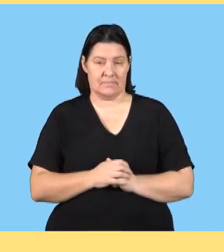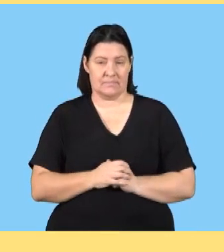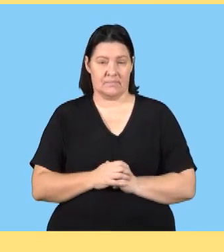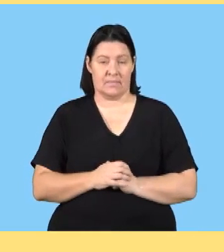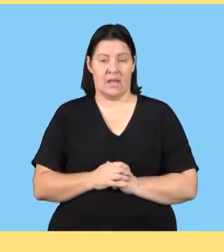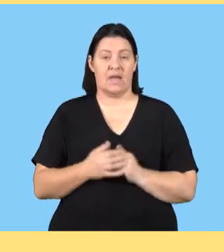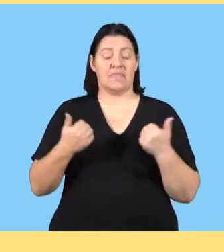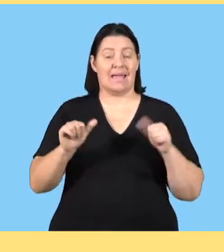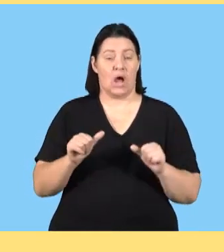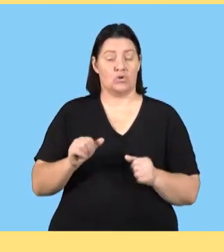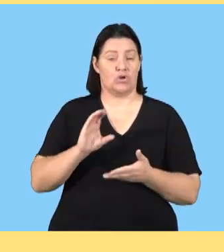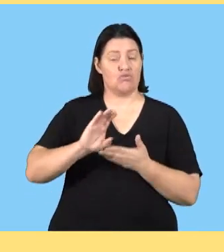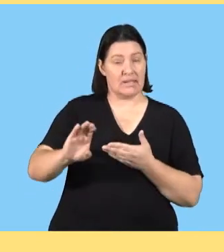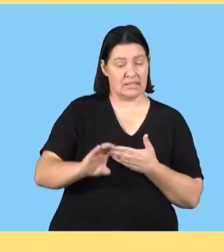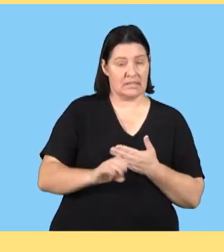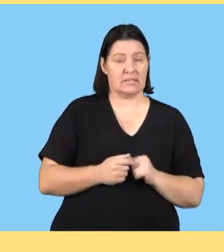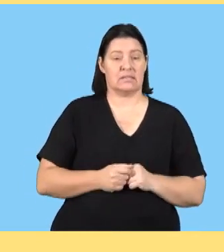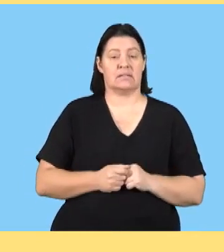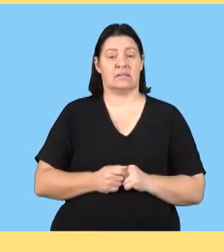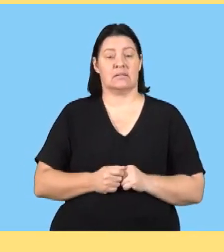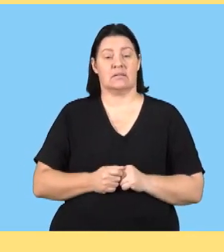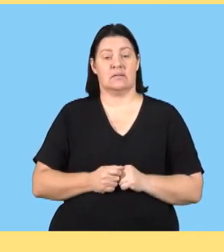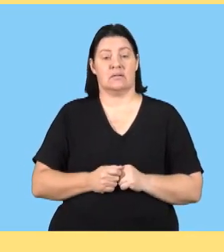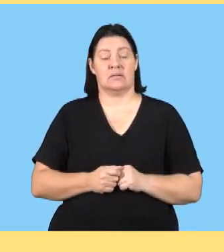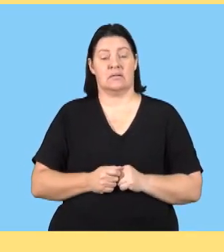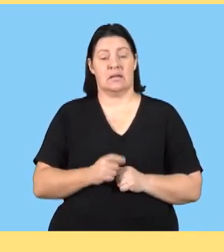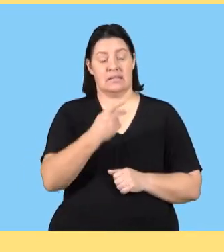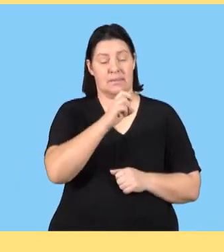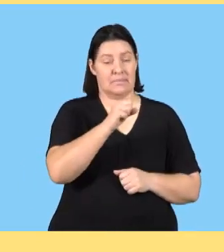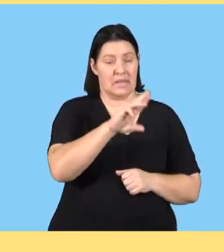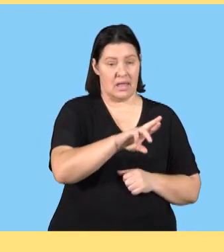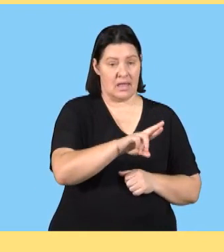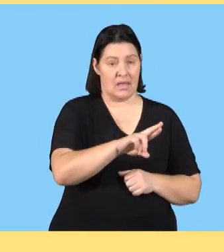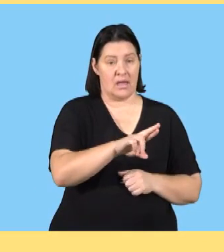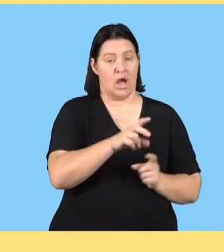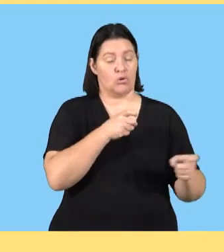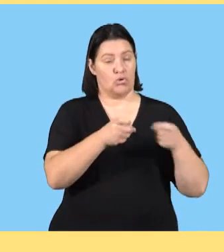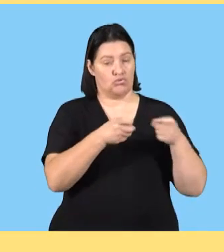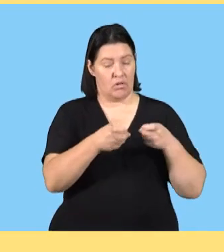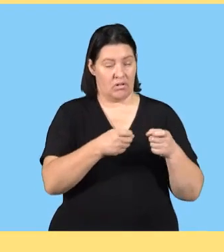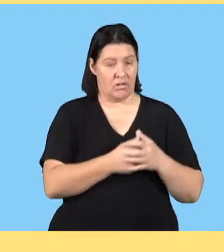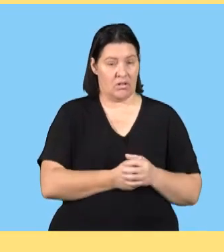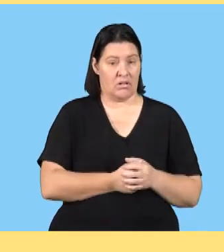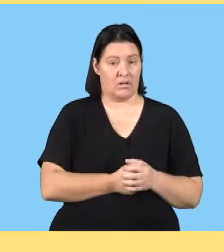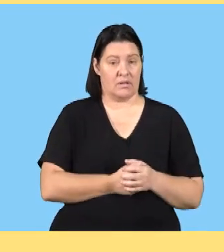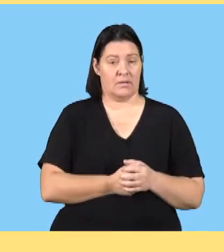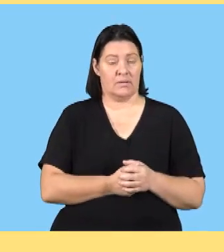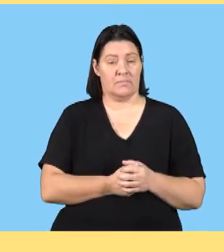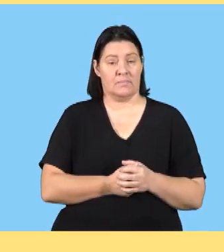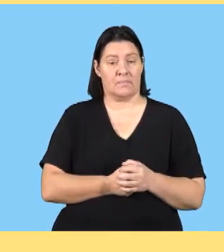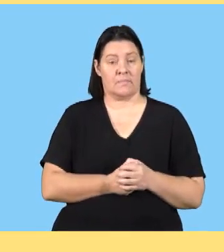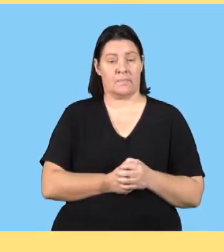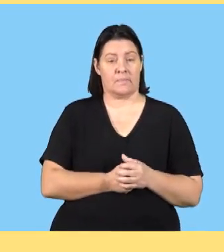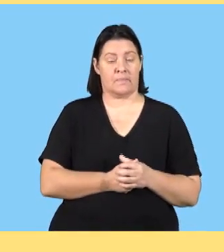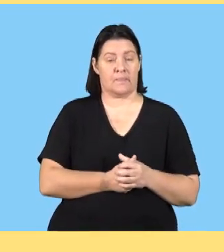340. The account to credit is going to be debtor's control. The account to